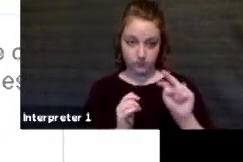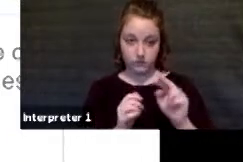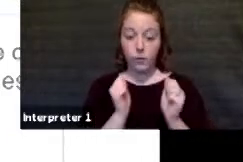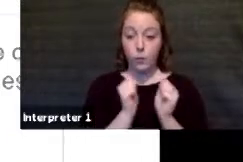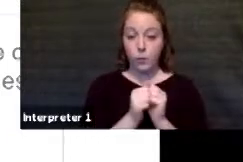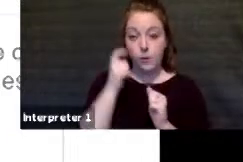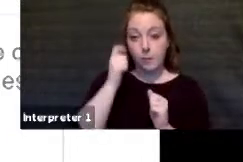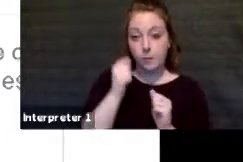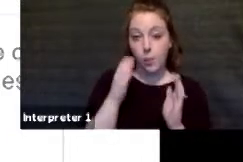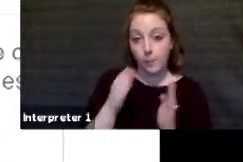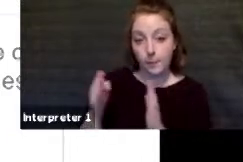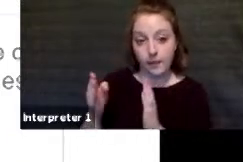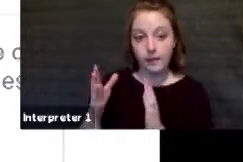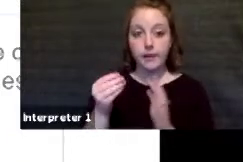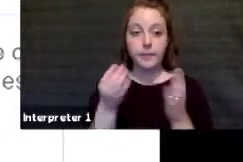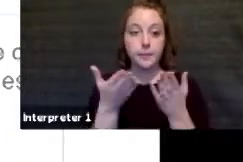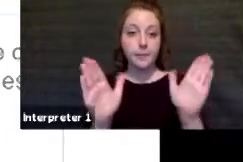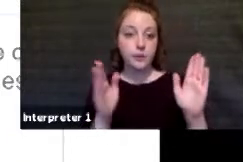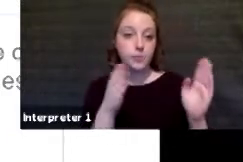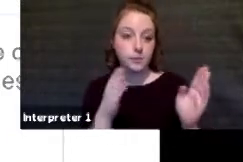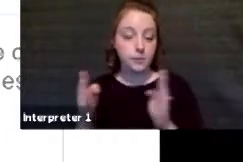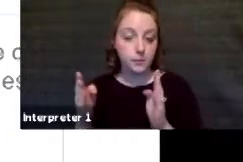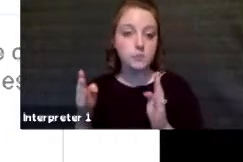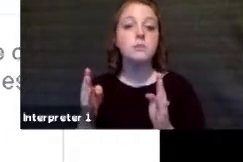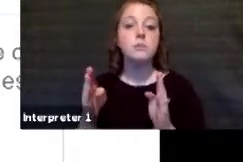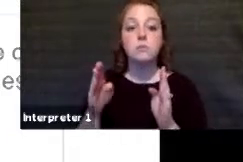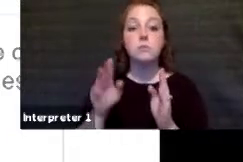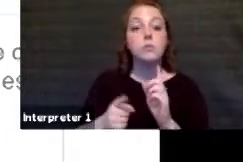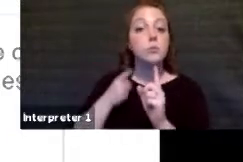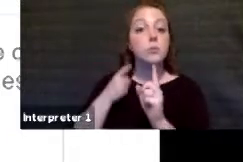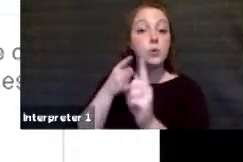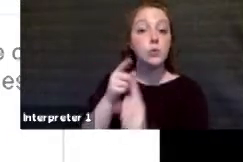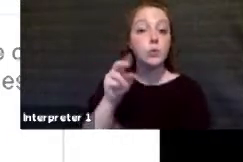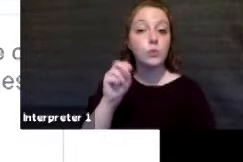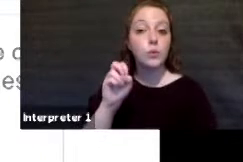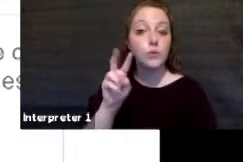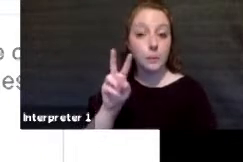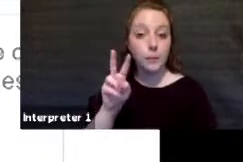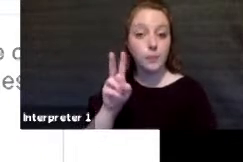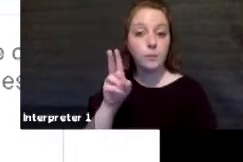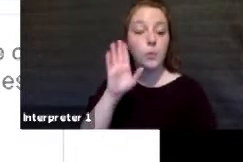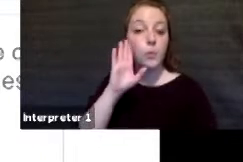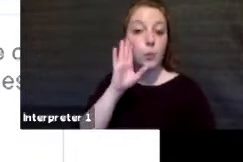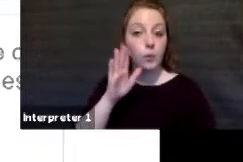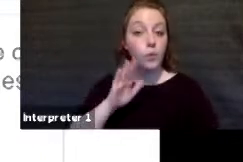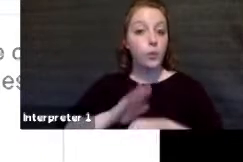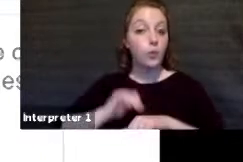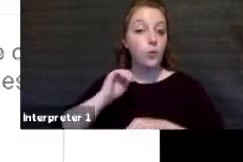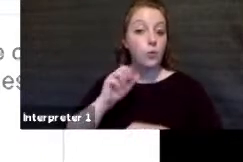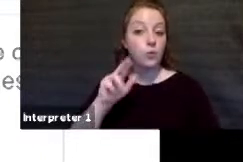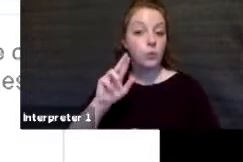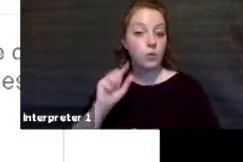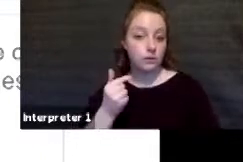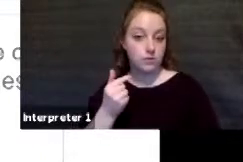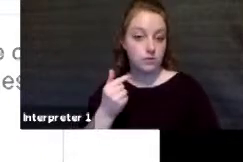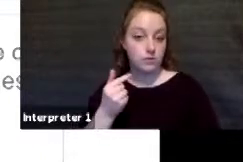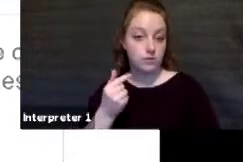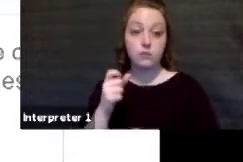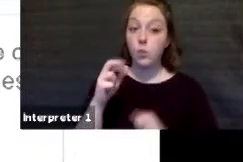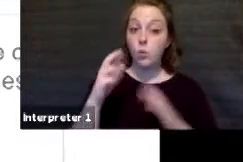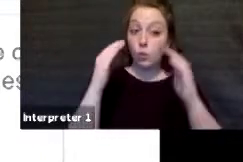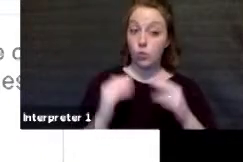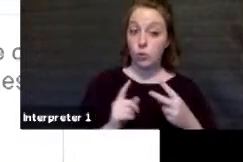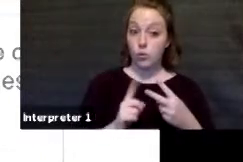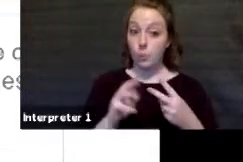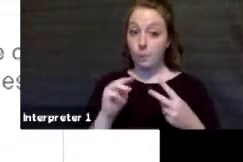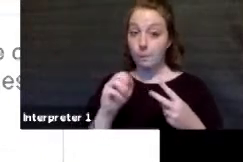ultimately working towards a November bond, which would be called in August of this year, or in the option B in the May of 22